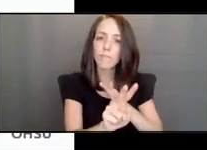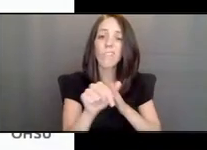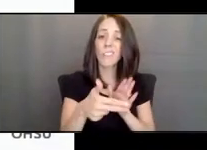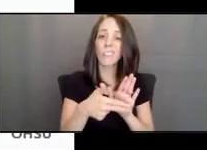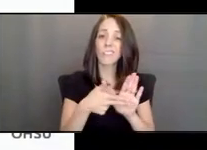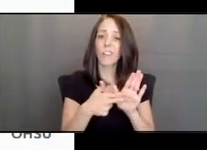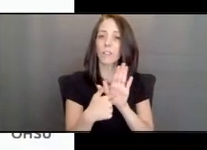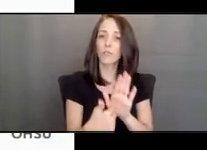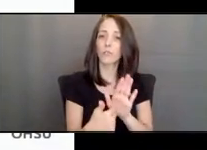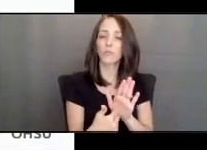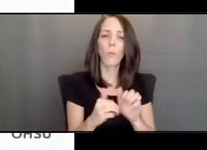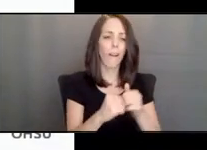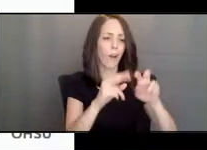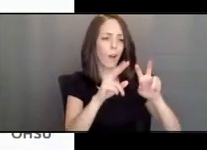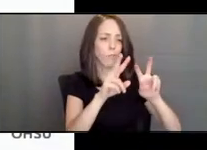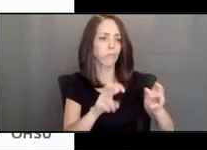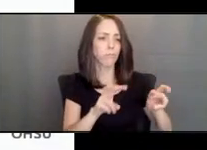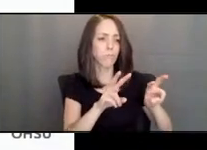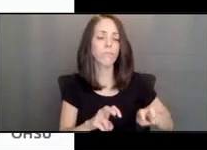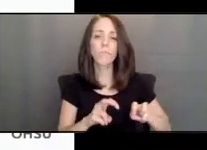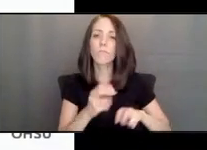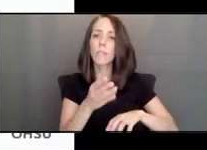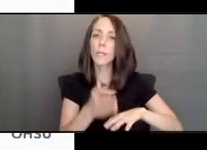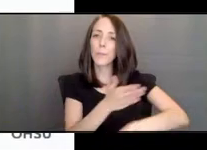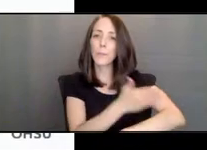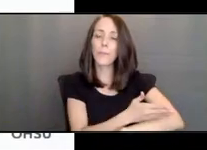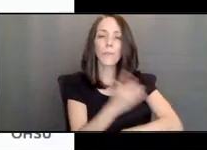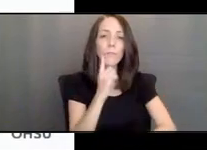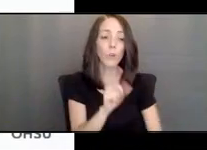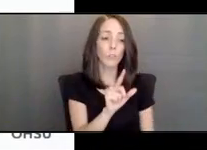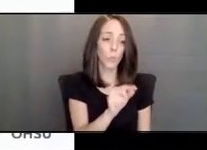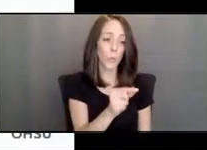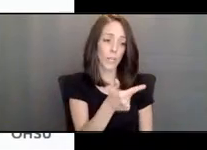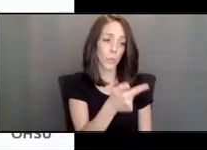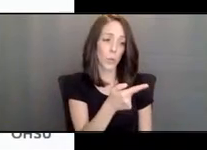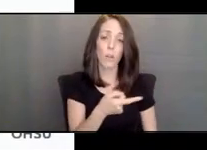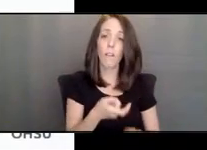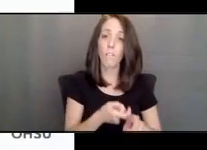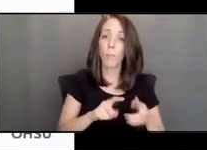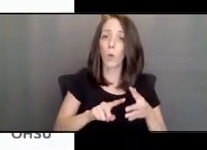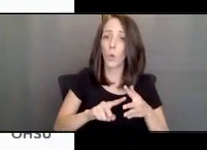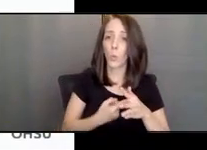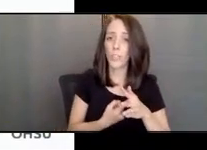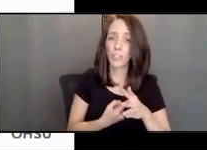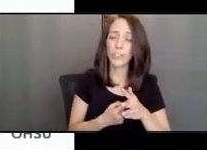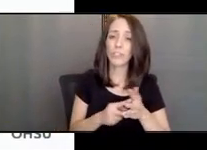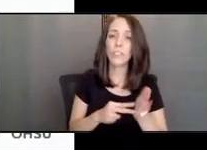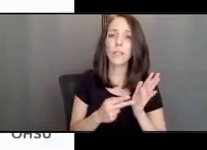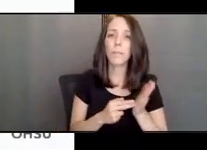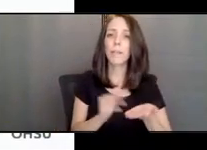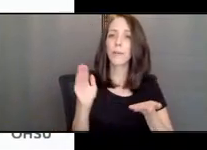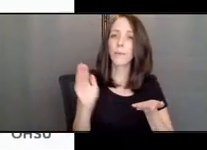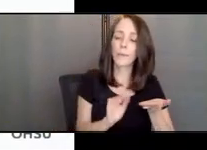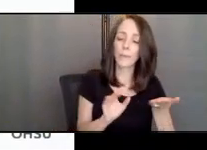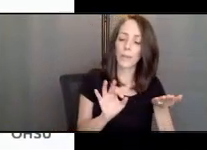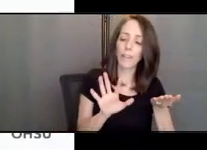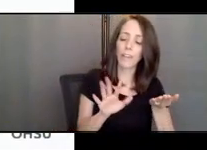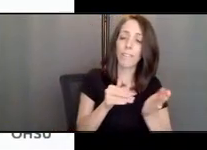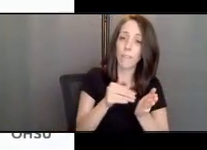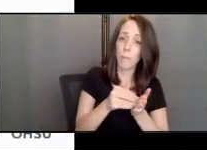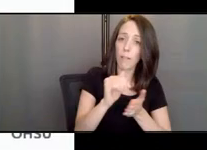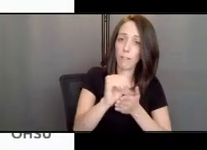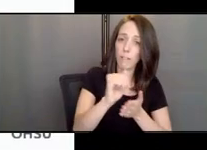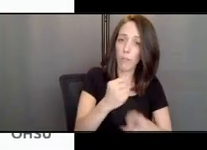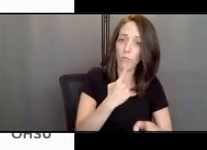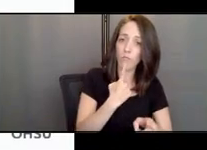the improvement in FY21 results from the original deficit of $95 million, shown in red, to